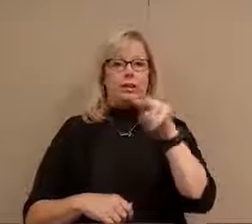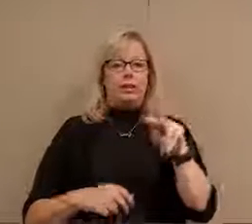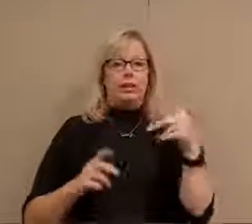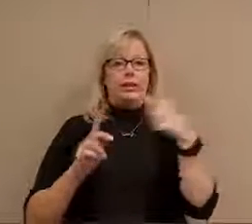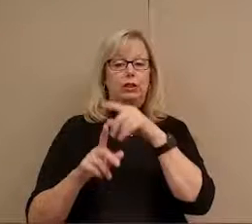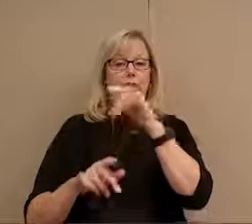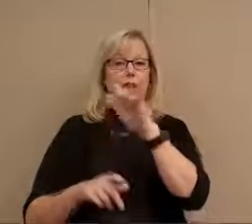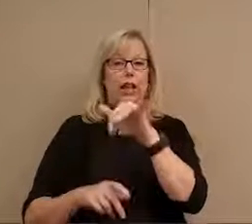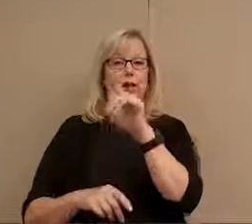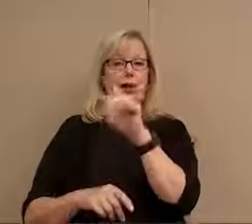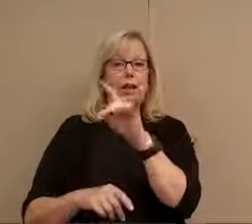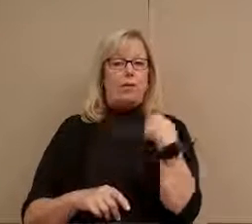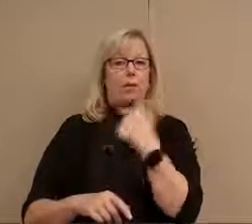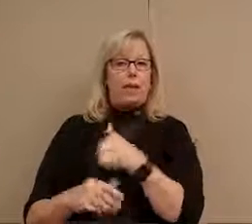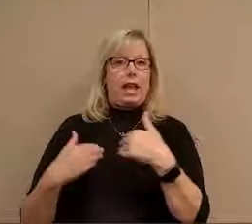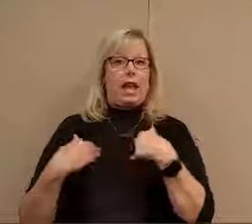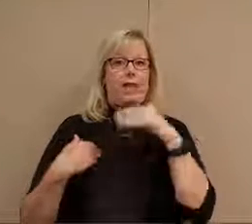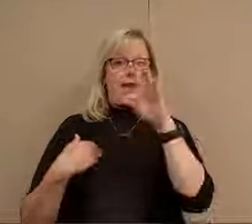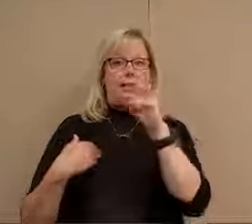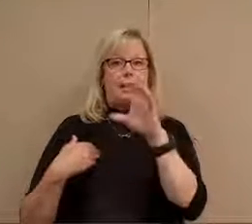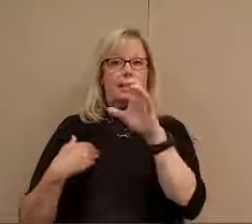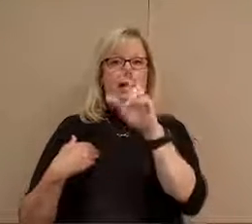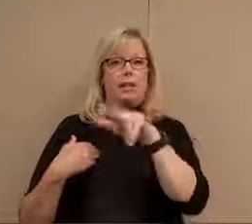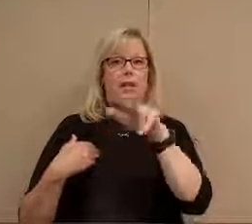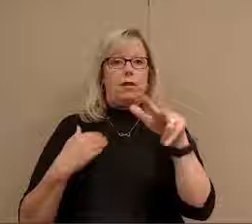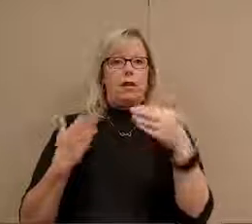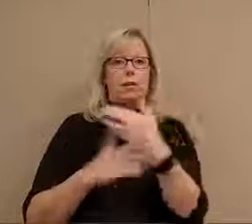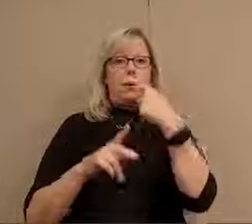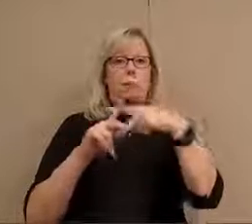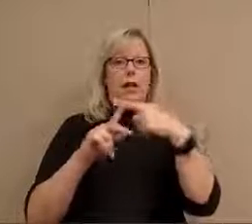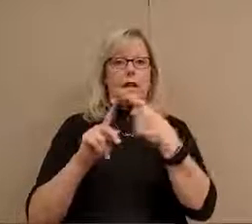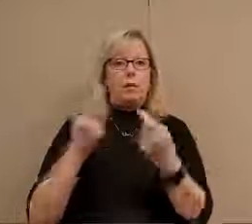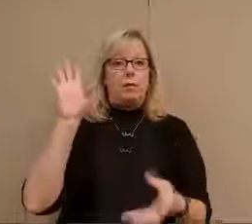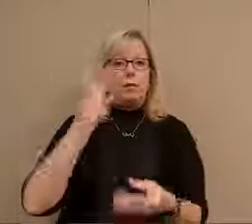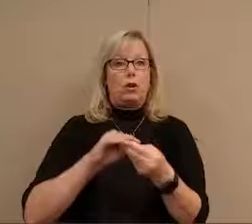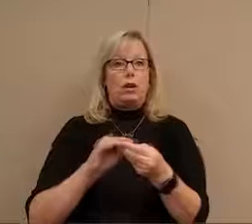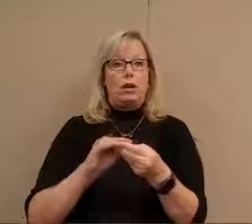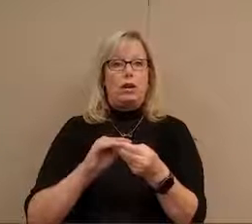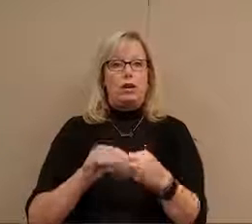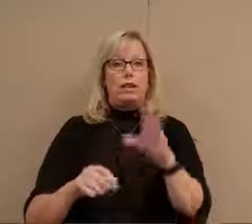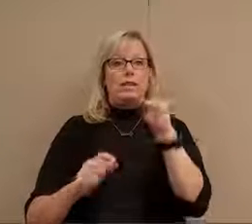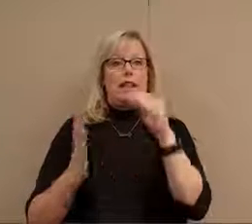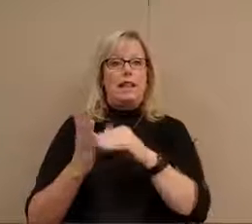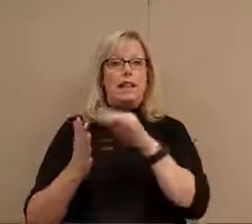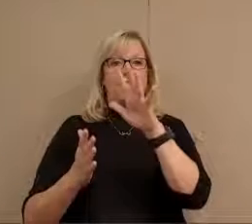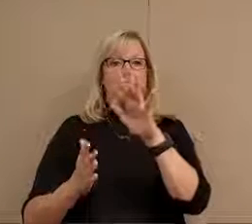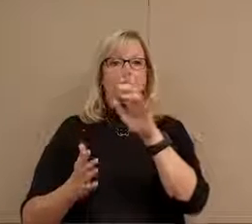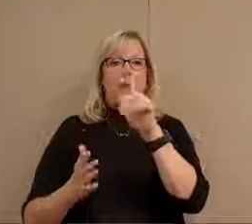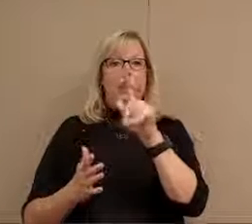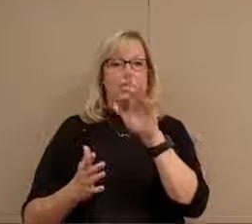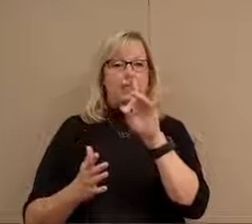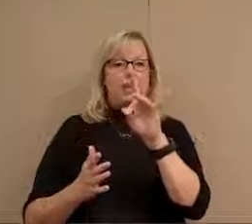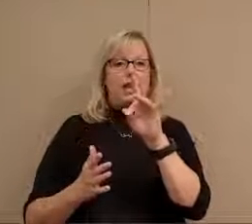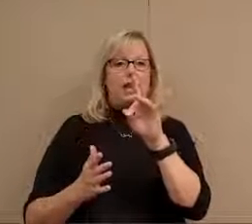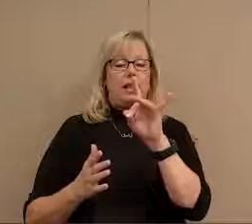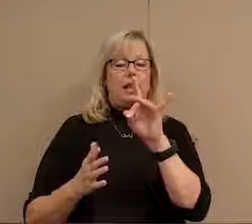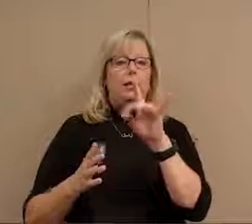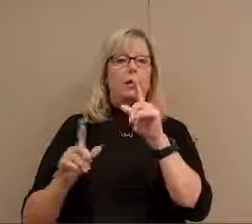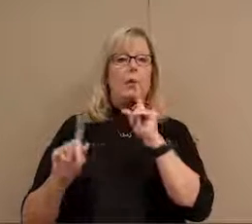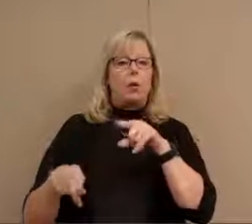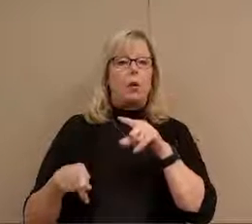the 28th, we have 633 new positive tests out of a total of 6,528 for the reporting